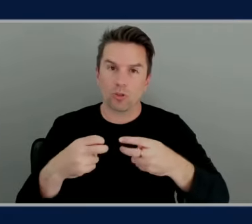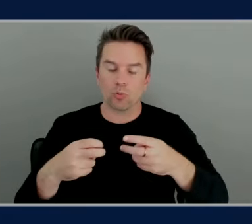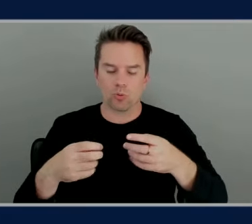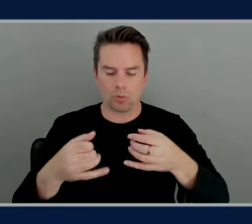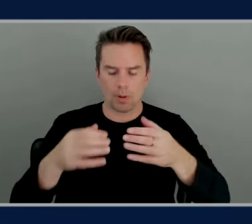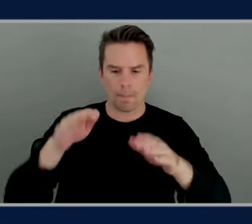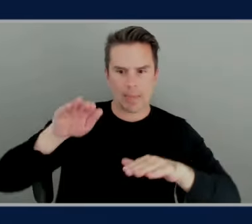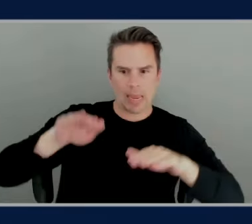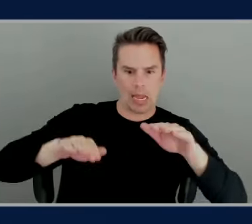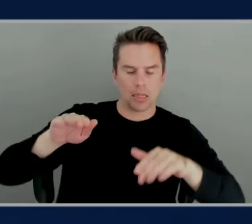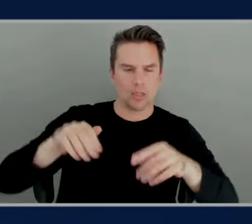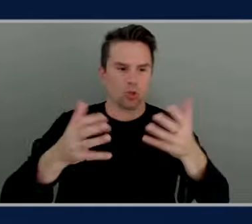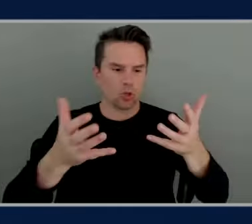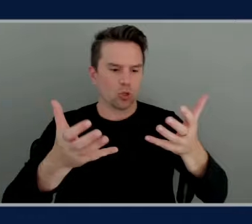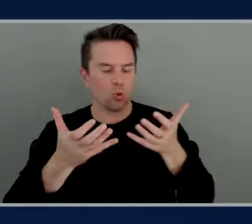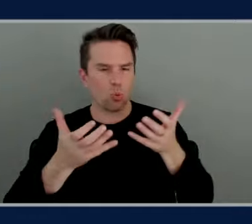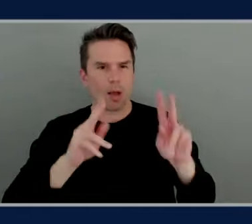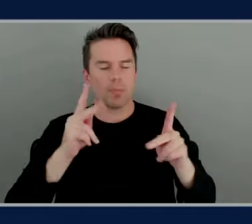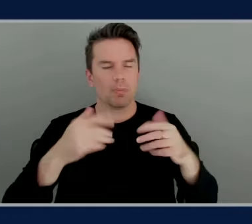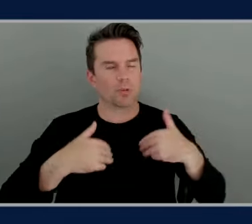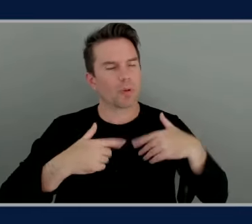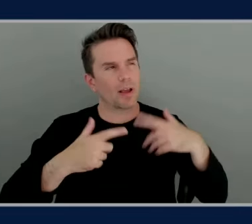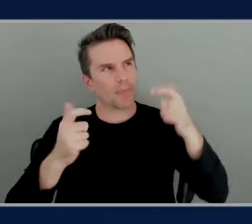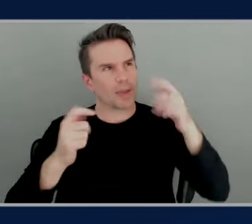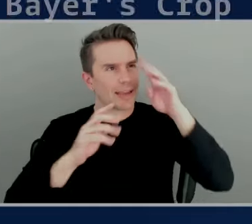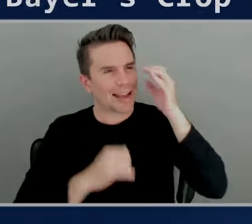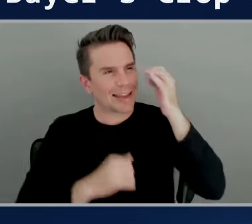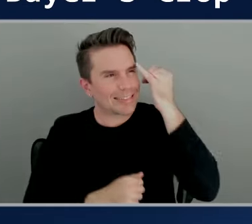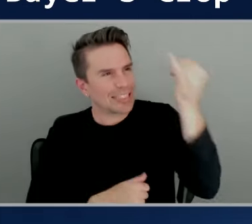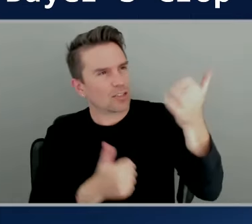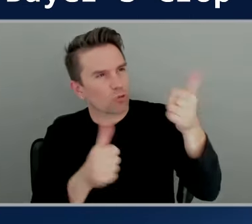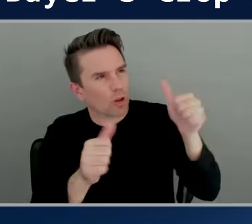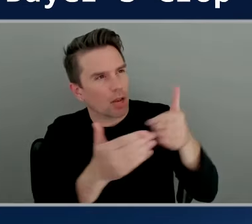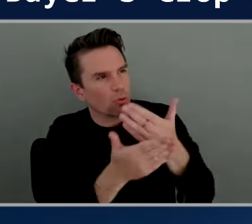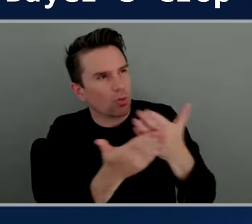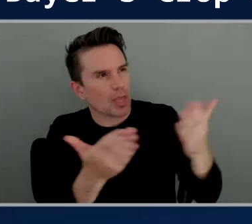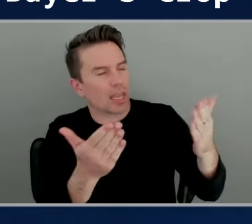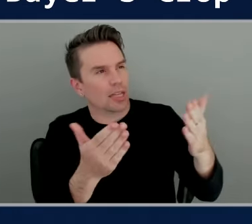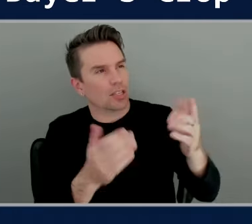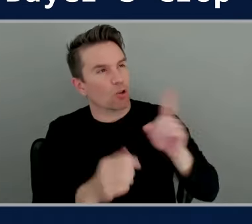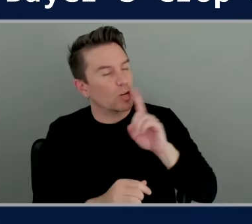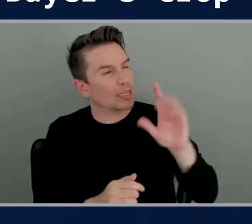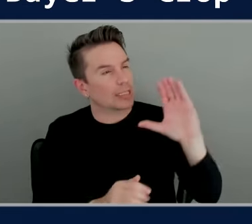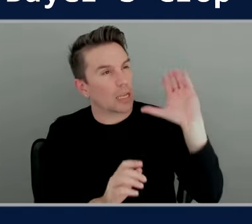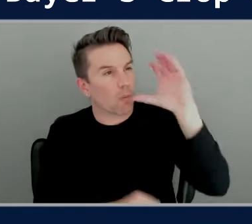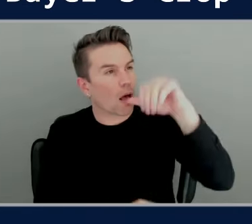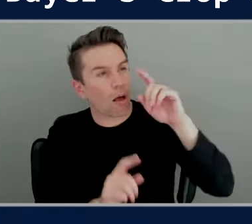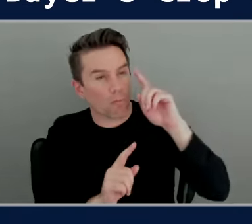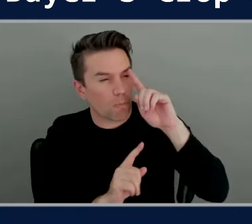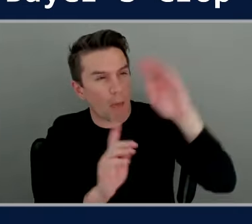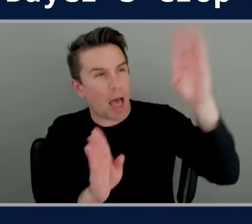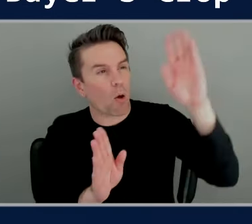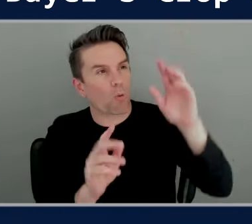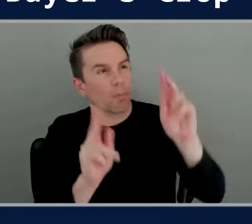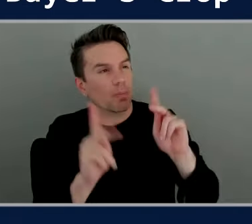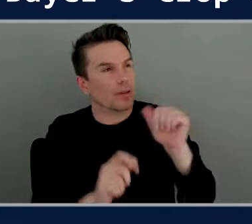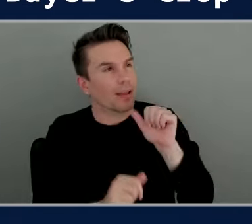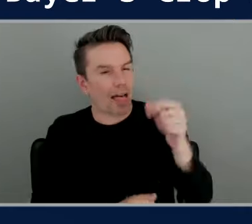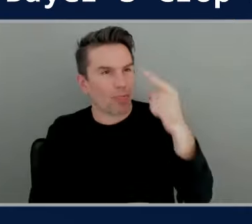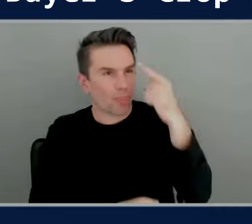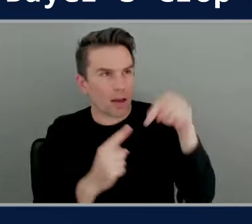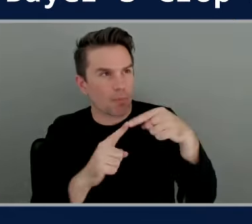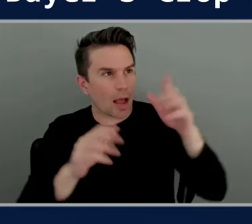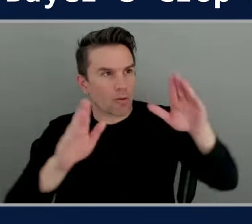just swinging for the fences, trying like new and novel things that are, you know, out there that maybe people haven't thought of, but you really do have